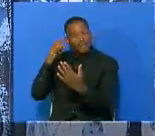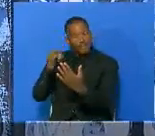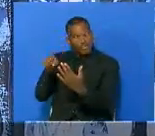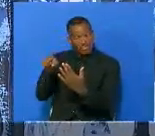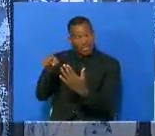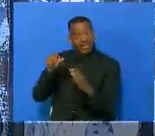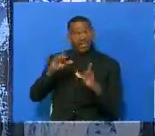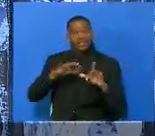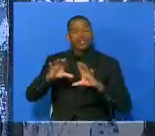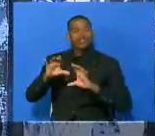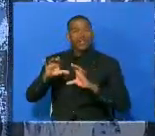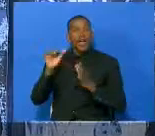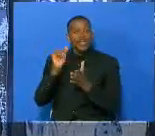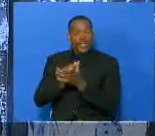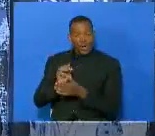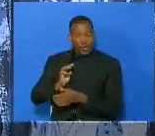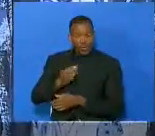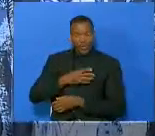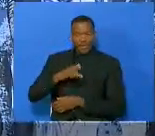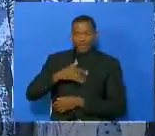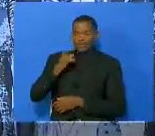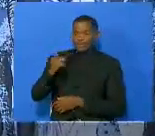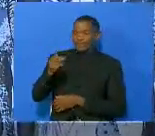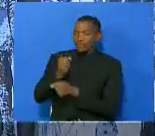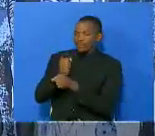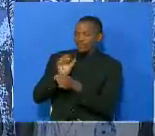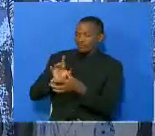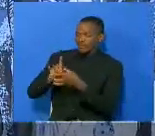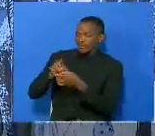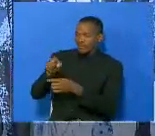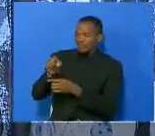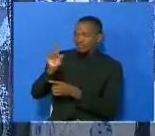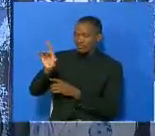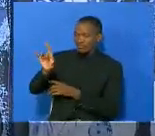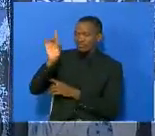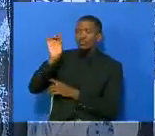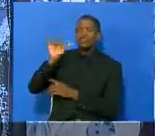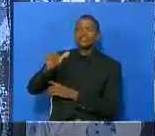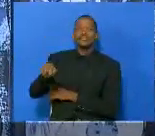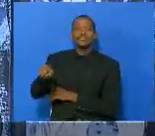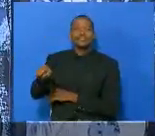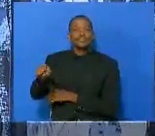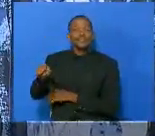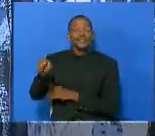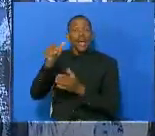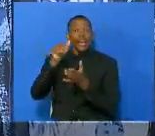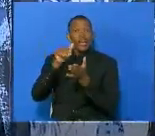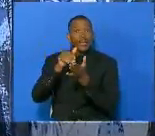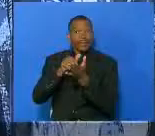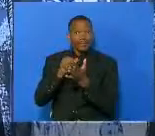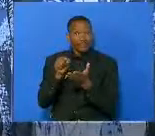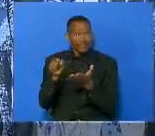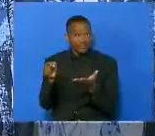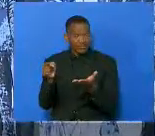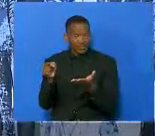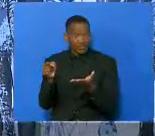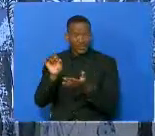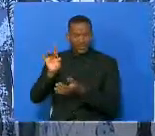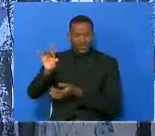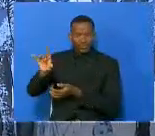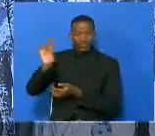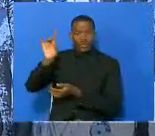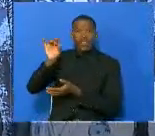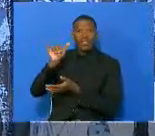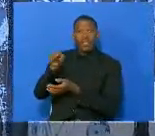we felt resonated well with us e be re tlhopha yone. Mmekana go tlhopha gone